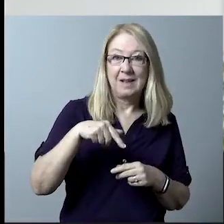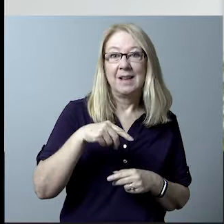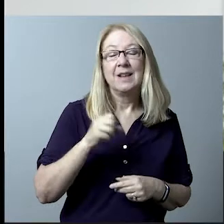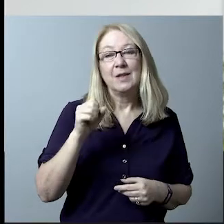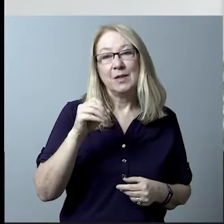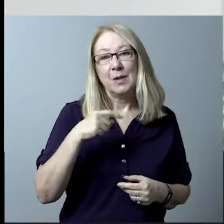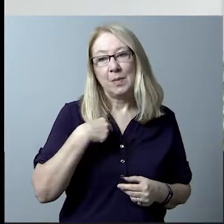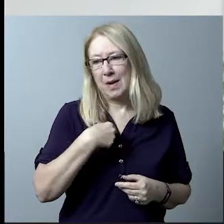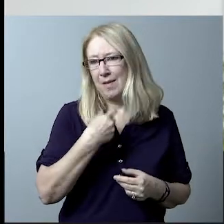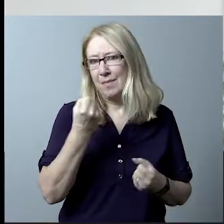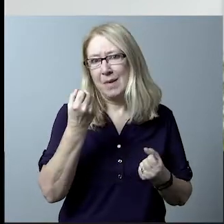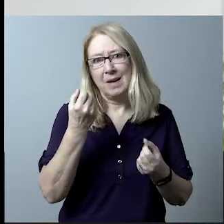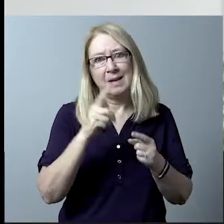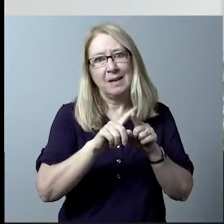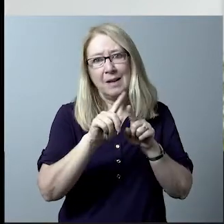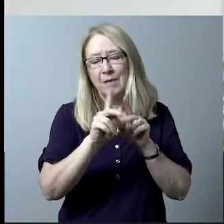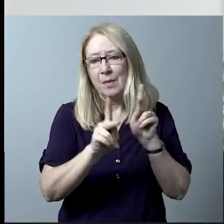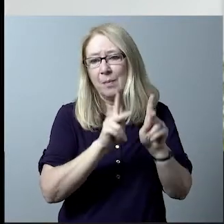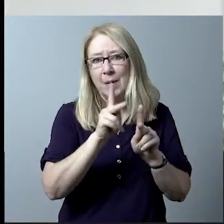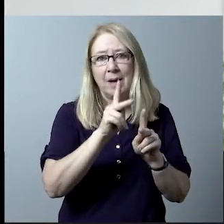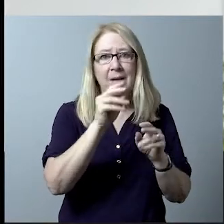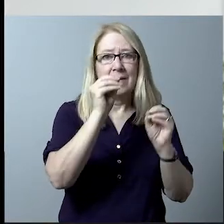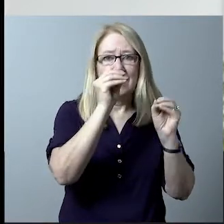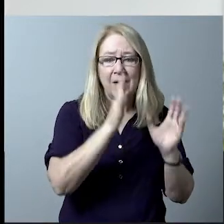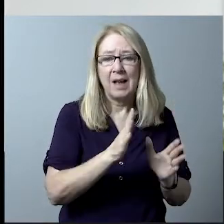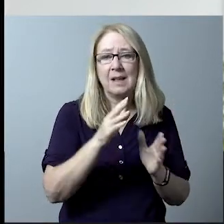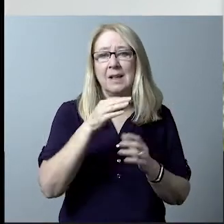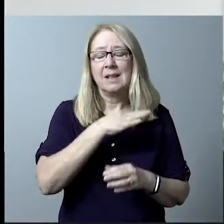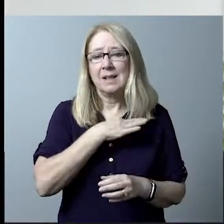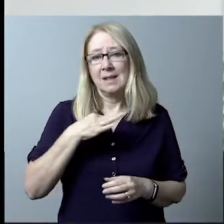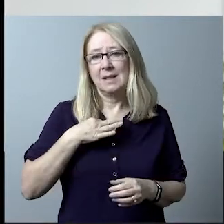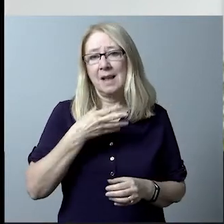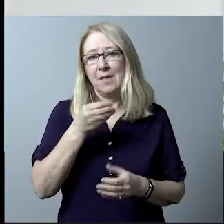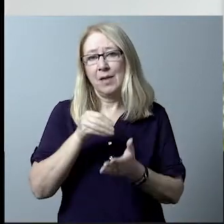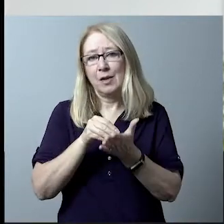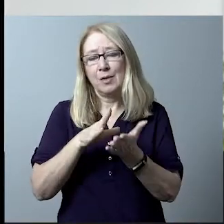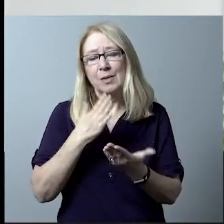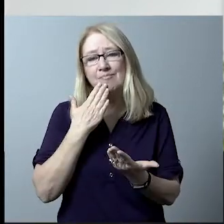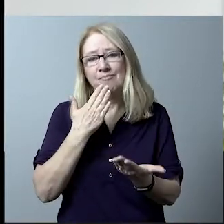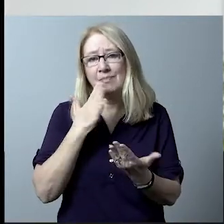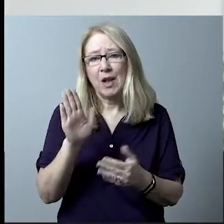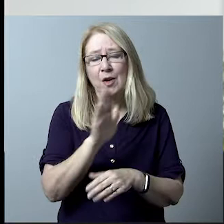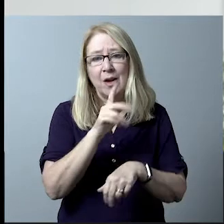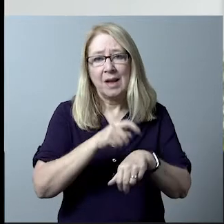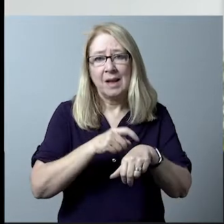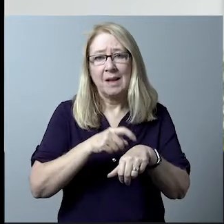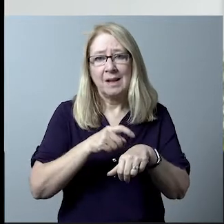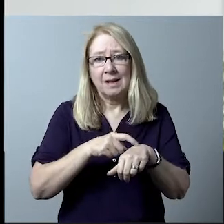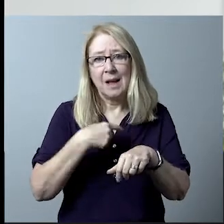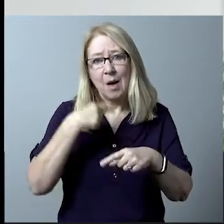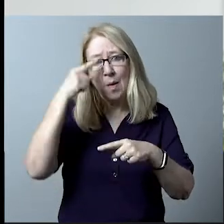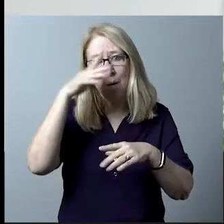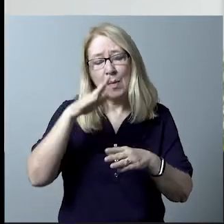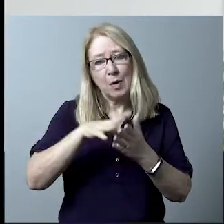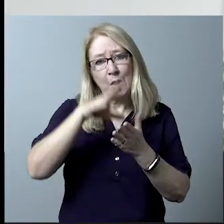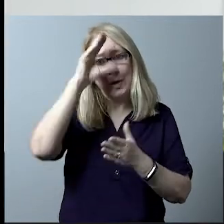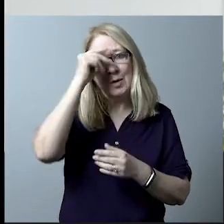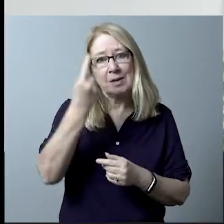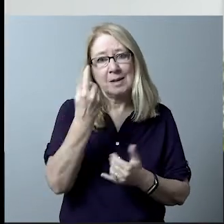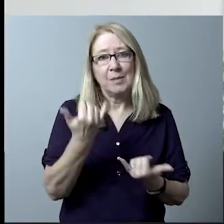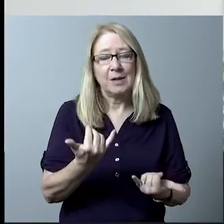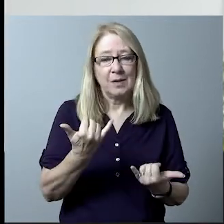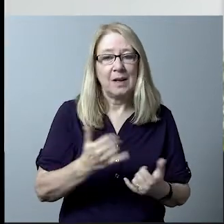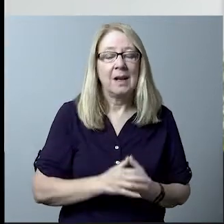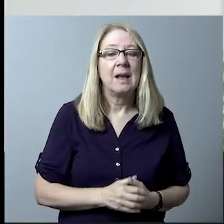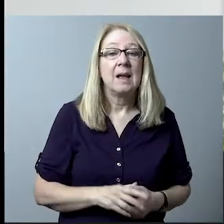the time. And we have a good cross-section of faculty, staff, and students joining us today, so thank you all for taking the time to be here. Hopefully the information is valuable for you.